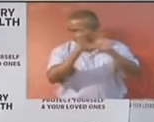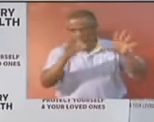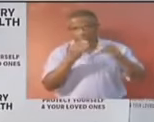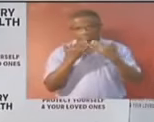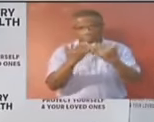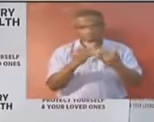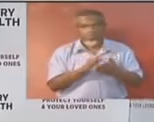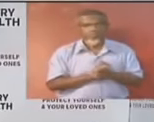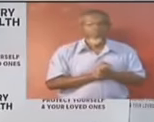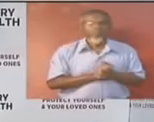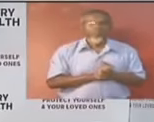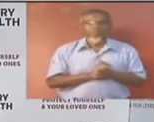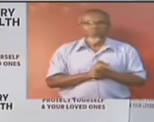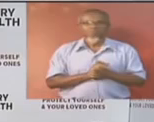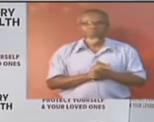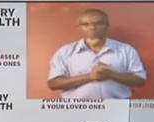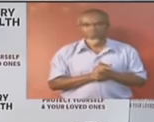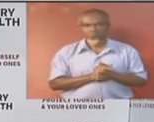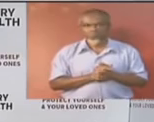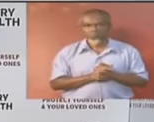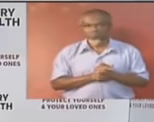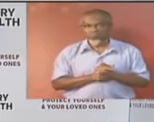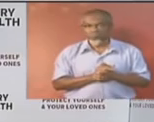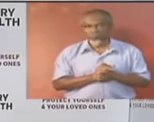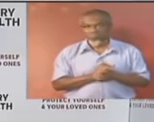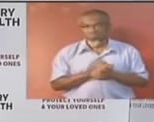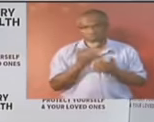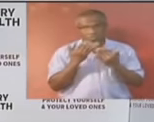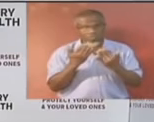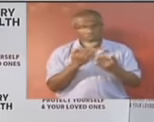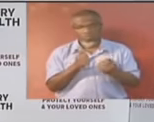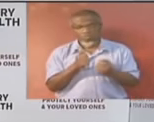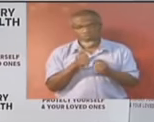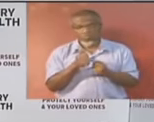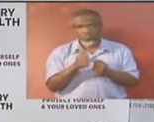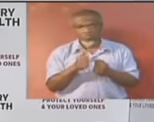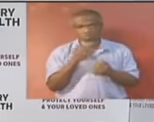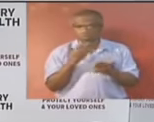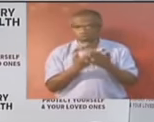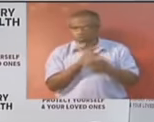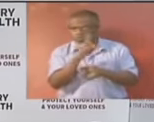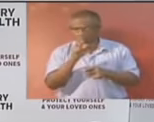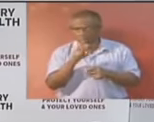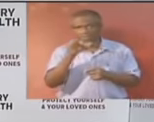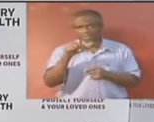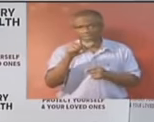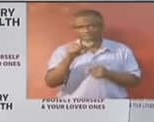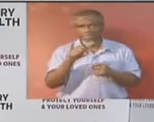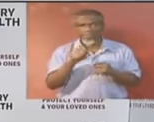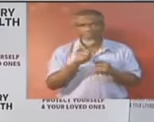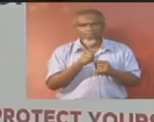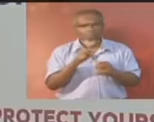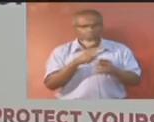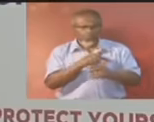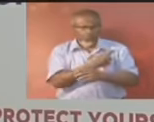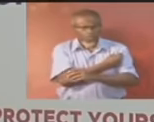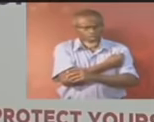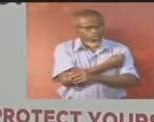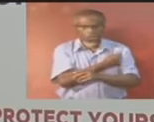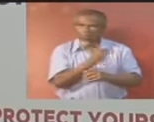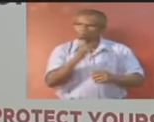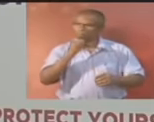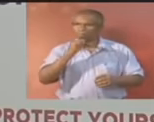Okay, thank you for your first question. It's a very good one, and I've heard it a few times. Glad to be able to address it. The vaccination does